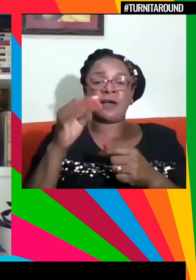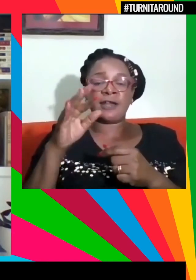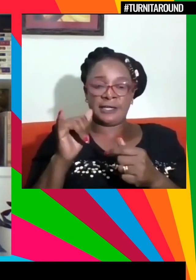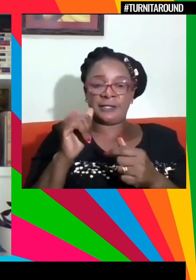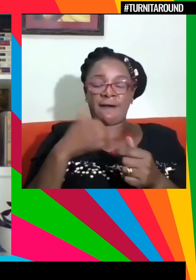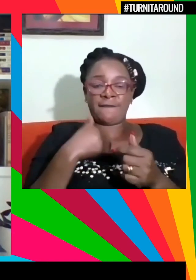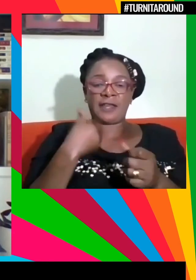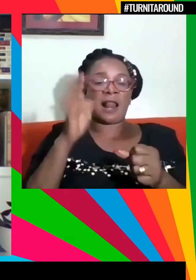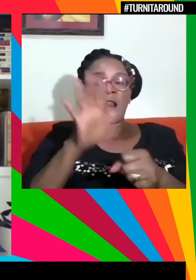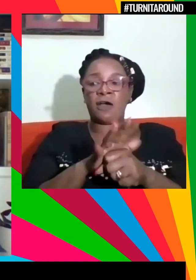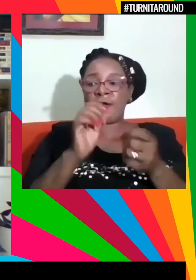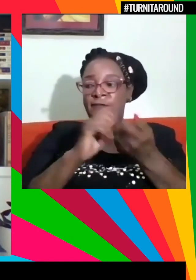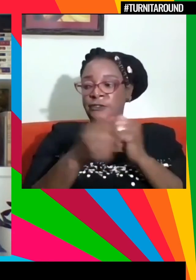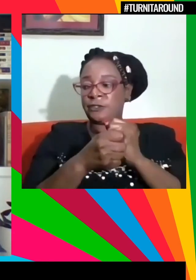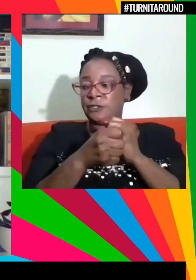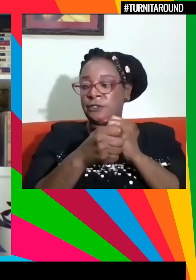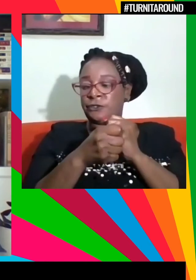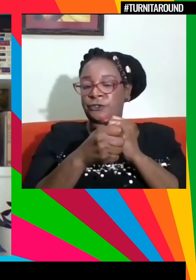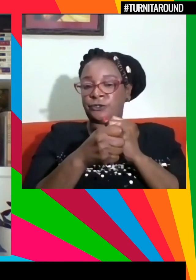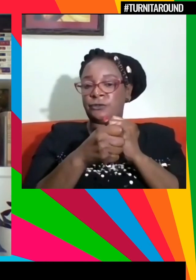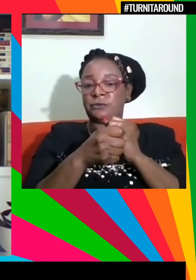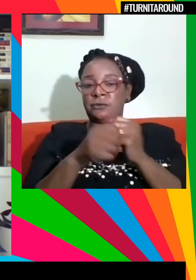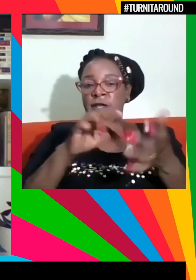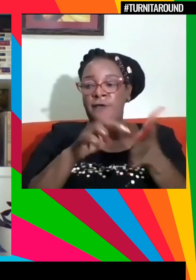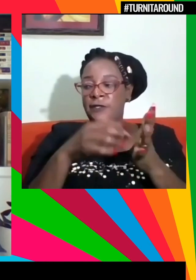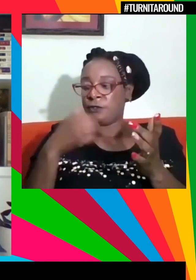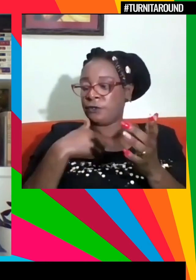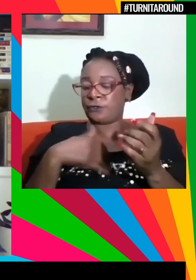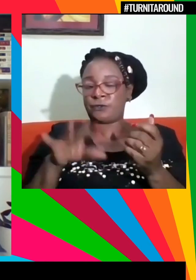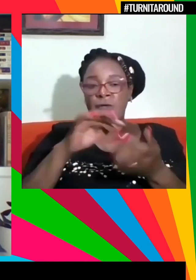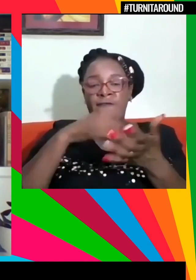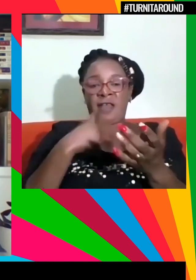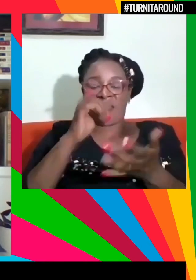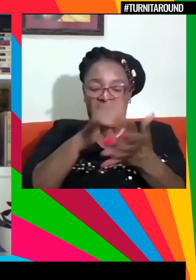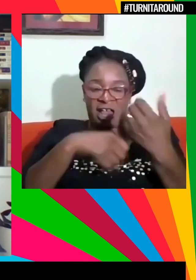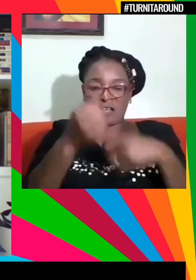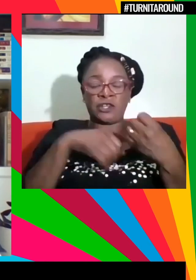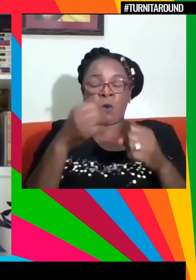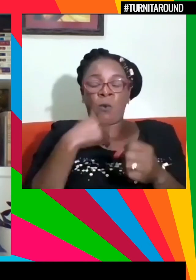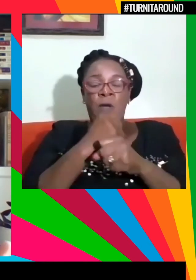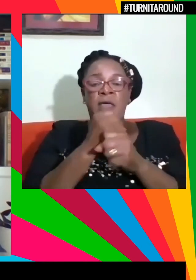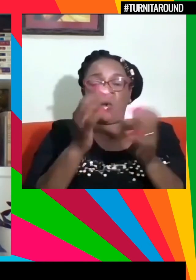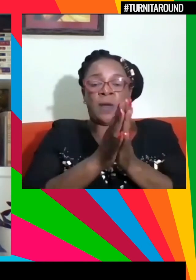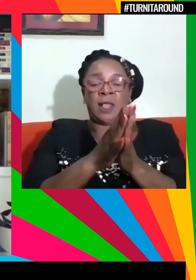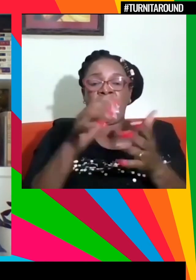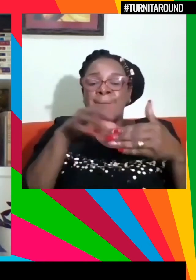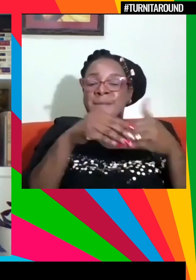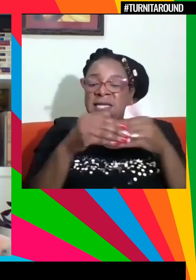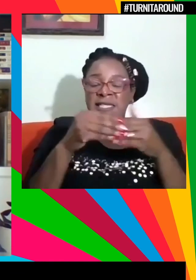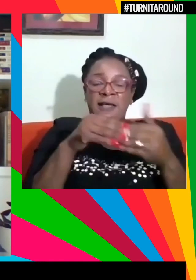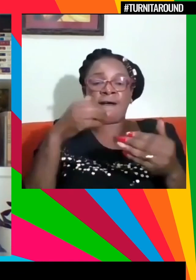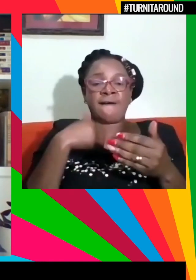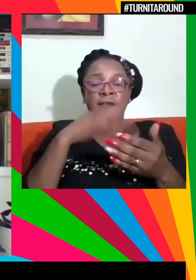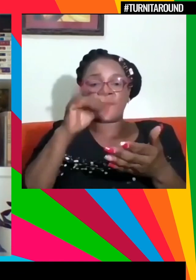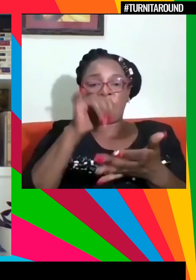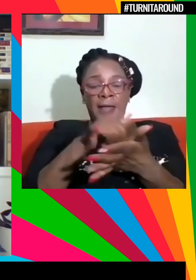a lot of these changes are really cultural changes. And we found like the actually working with the plastic from an engineering point of view, we go